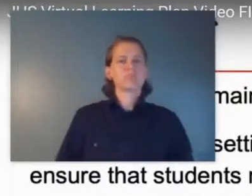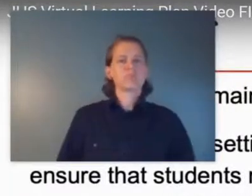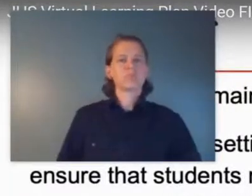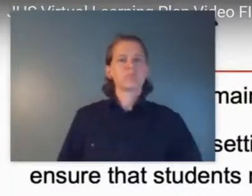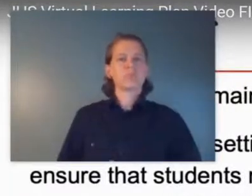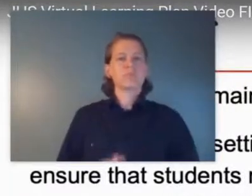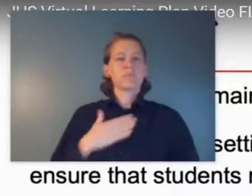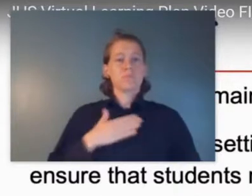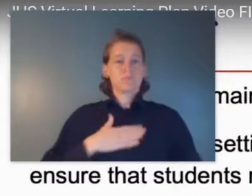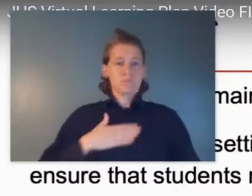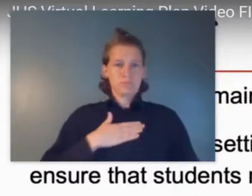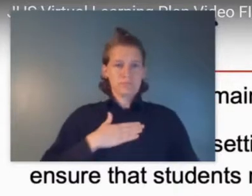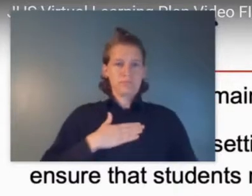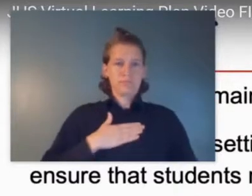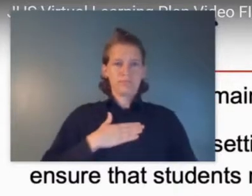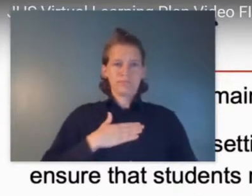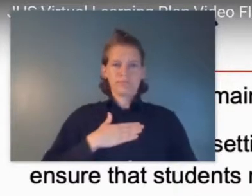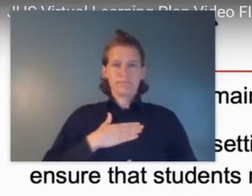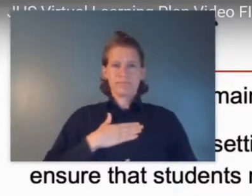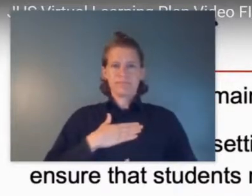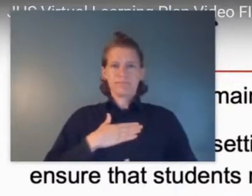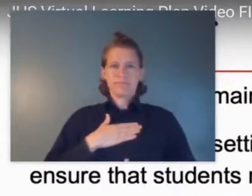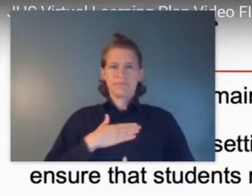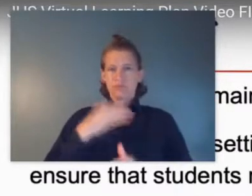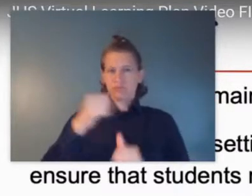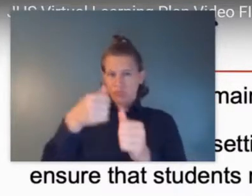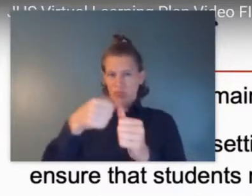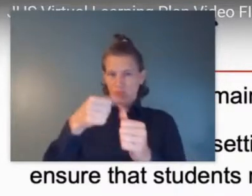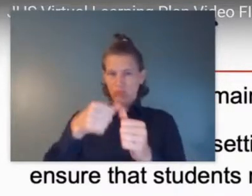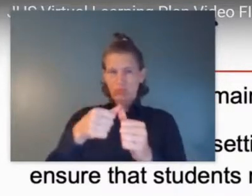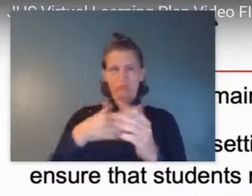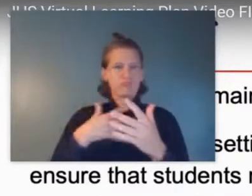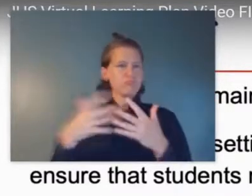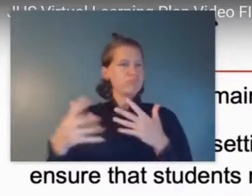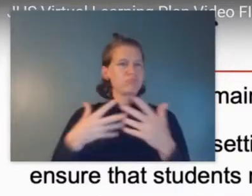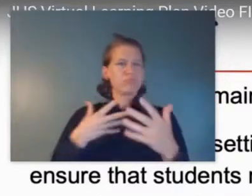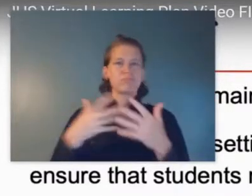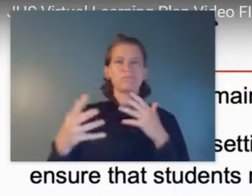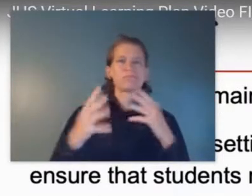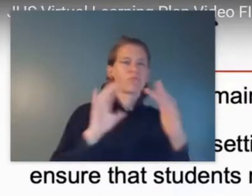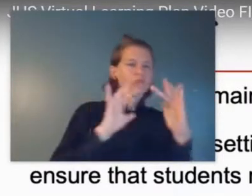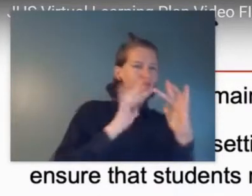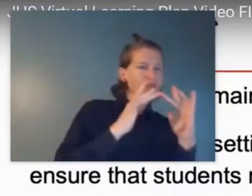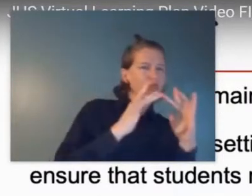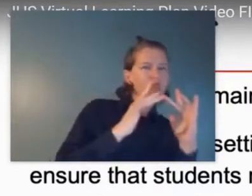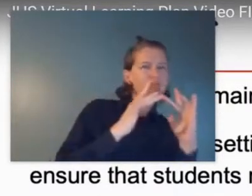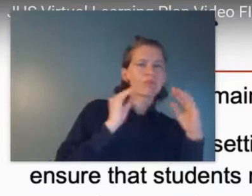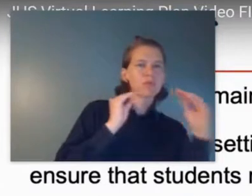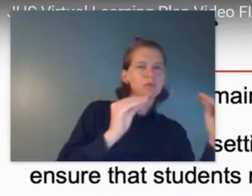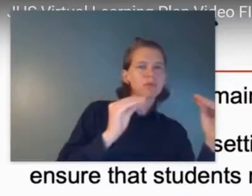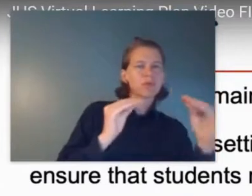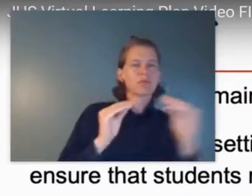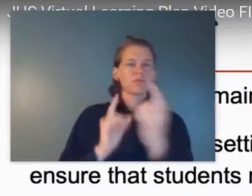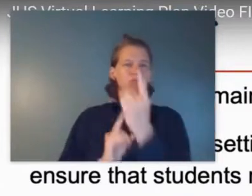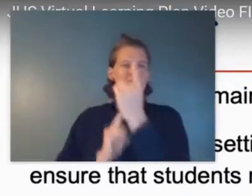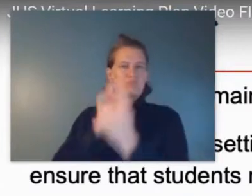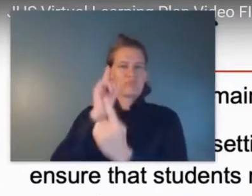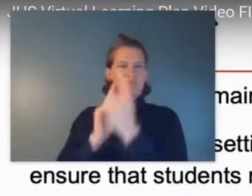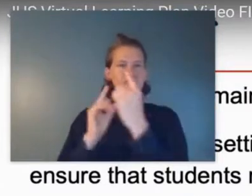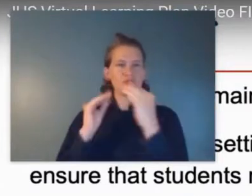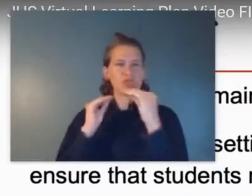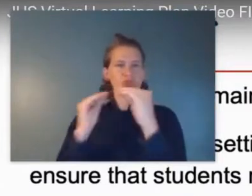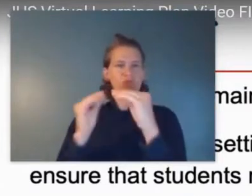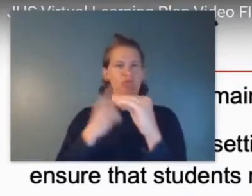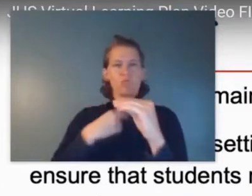Please know that regardless of our learning mode, whether it's virtual or in person, we